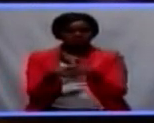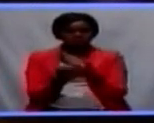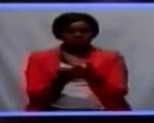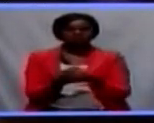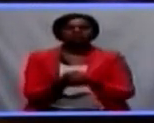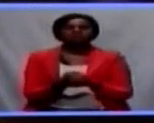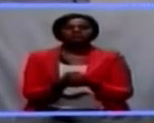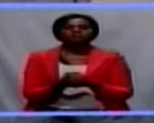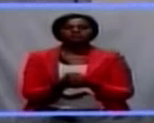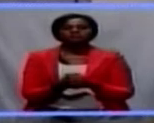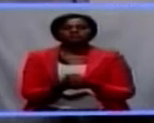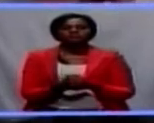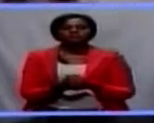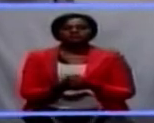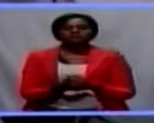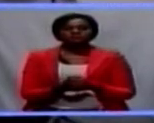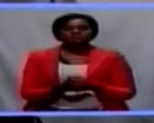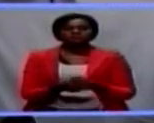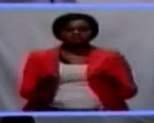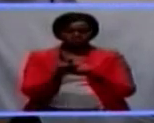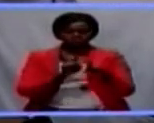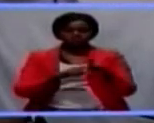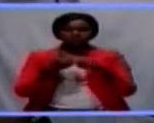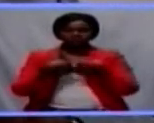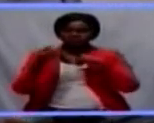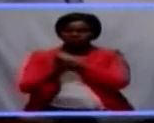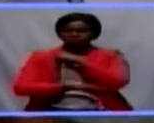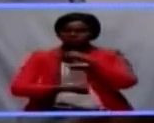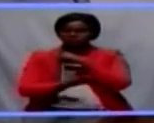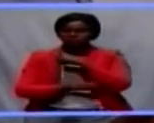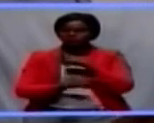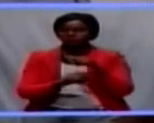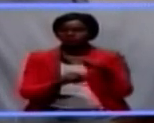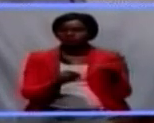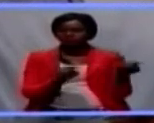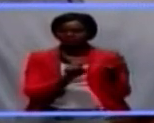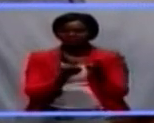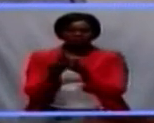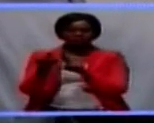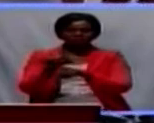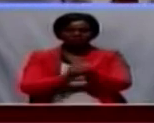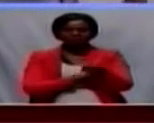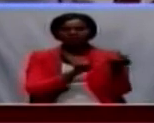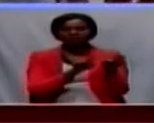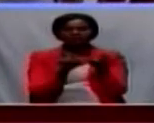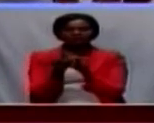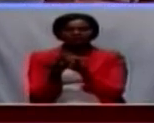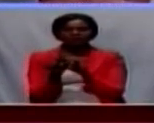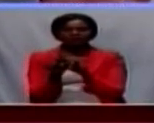tax liability is paid, yes, and then there are still penalties and interest, yeah, as long as